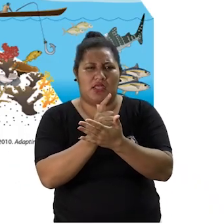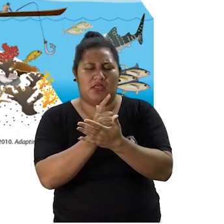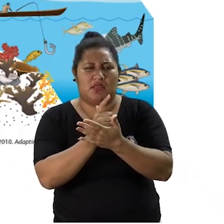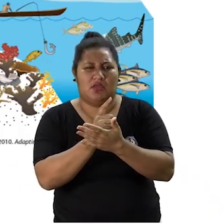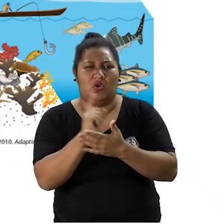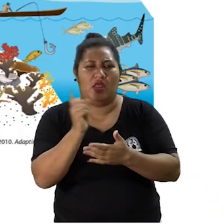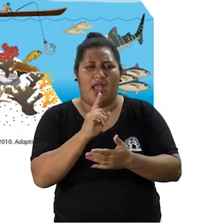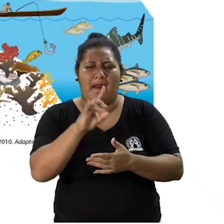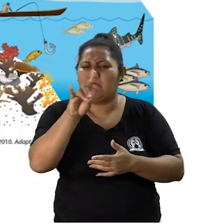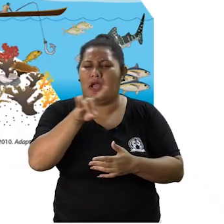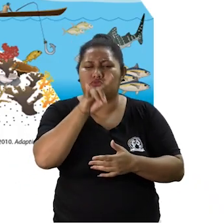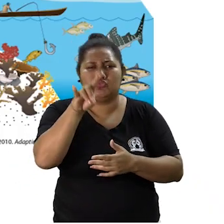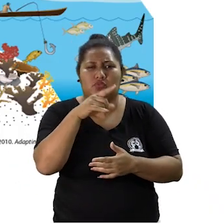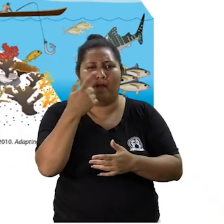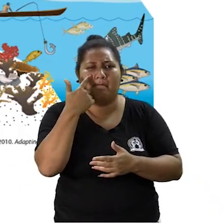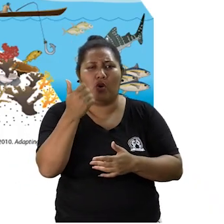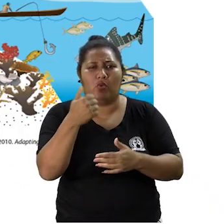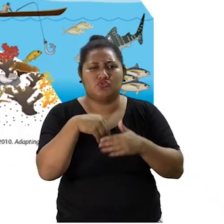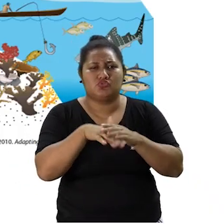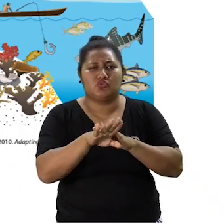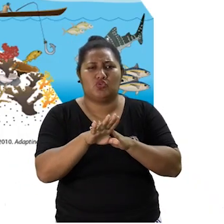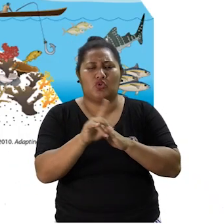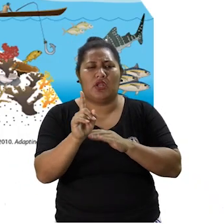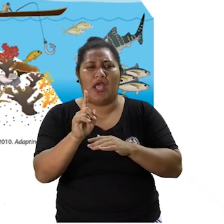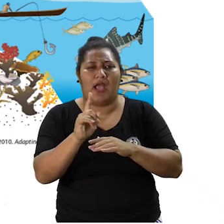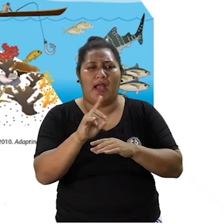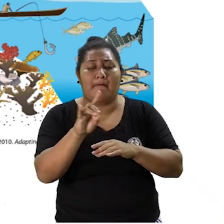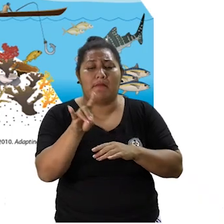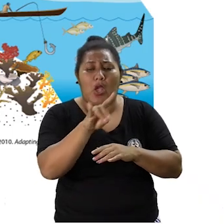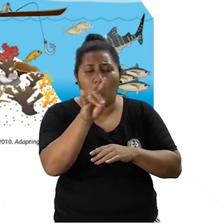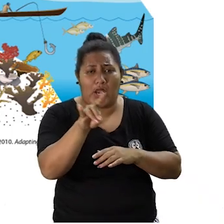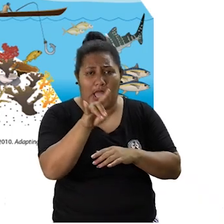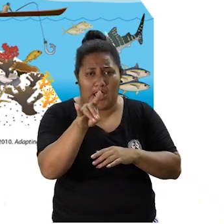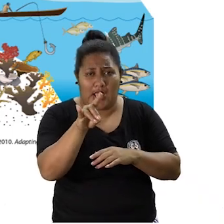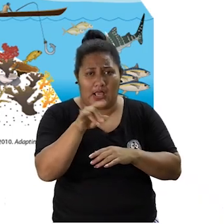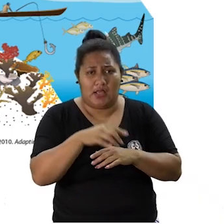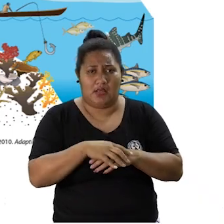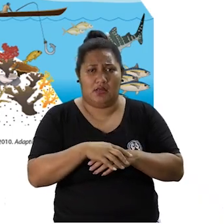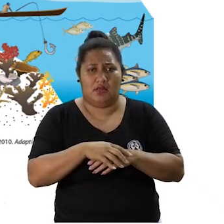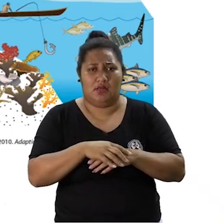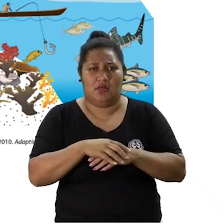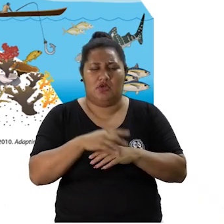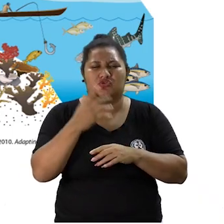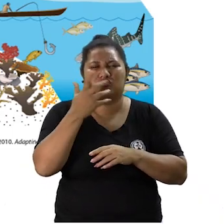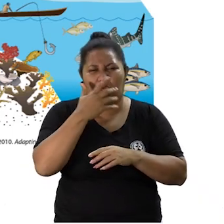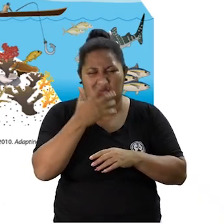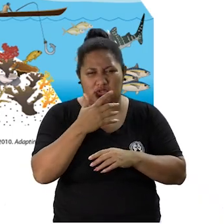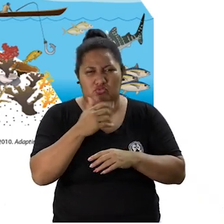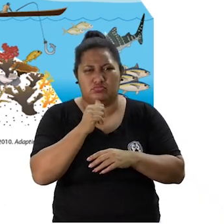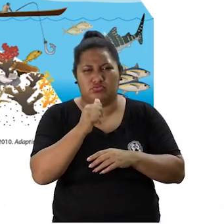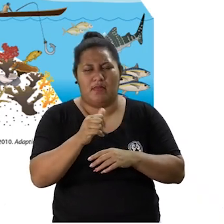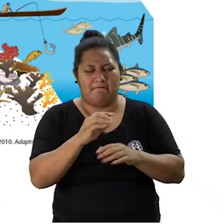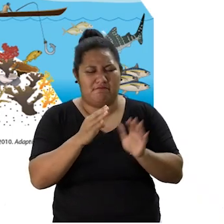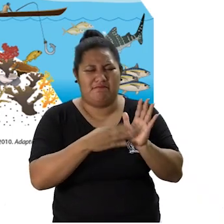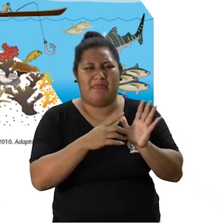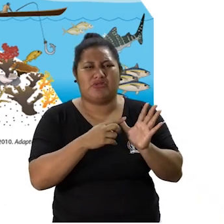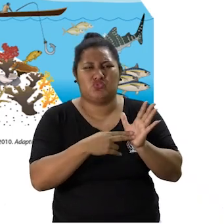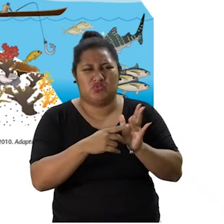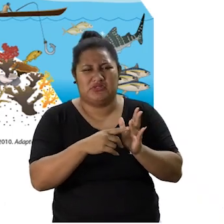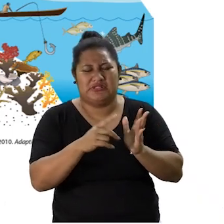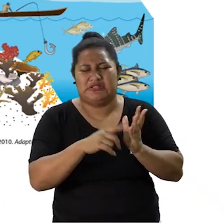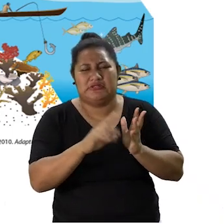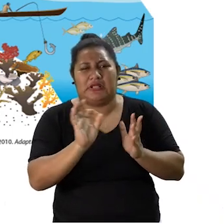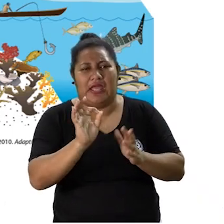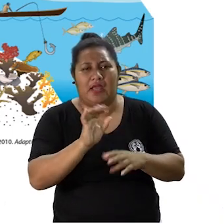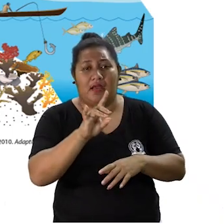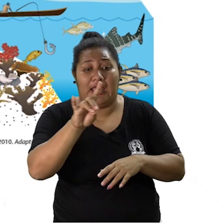o manu o loo maua to tonu o mea ola. To lo le upu manu. Sorry, se le manu. O mea ola